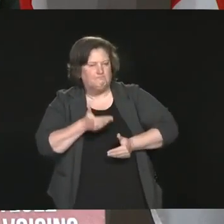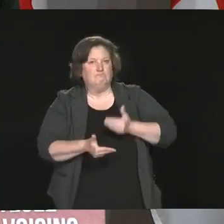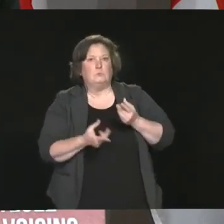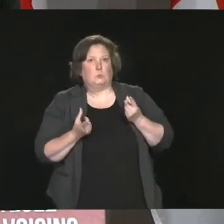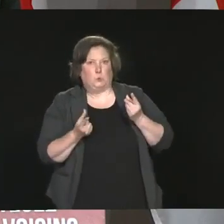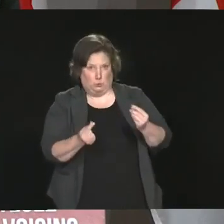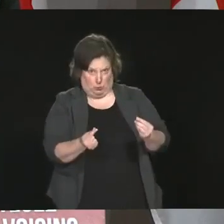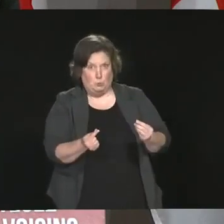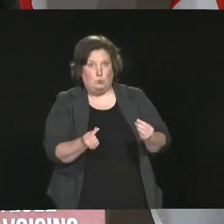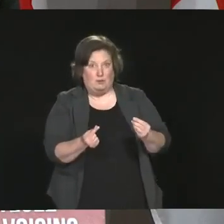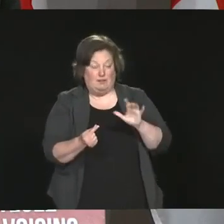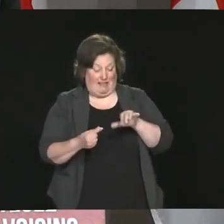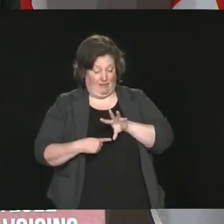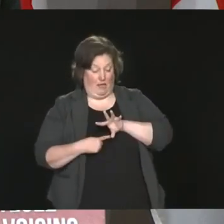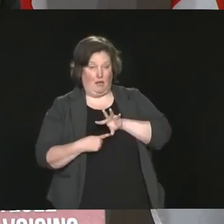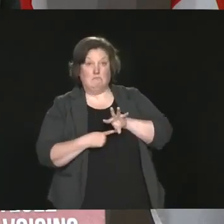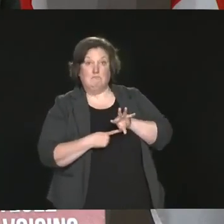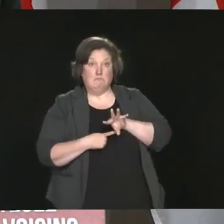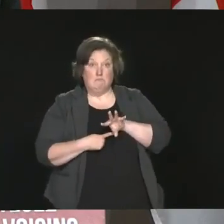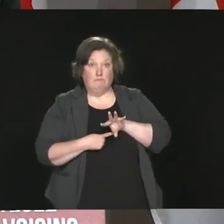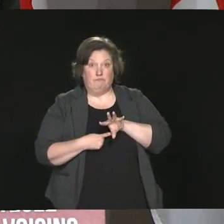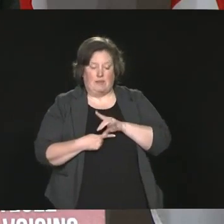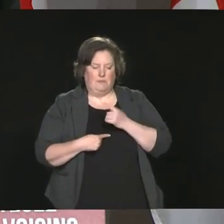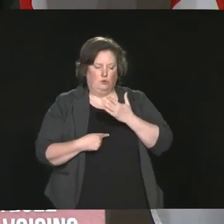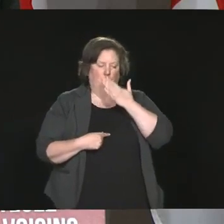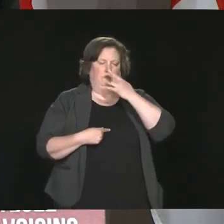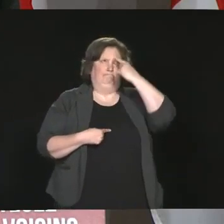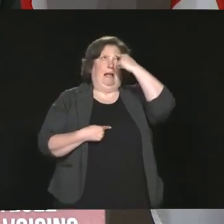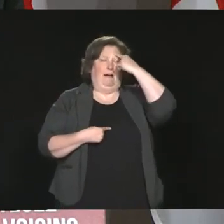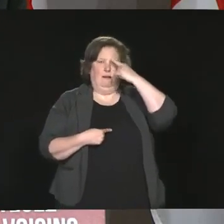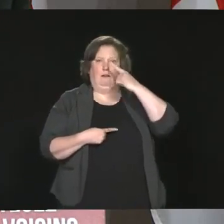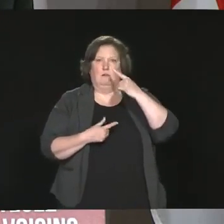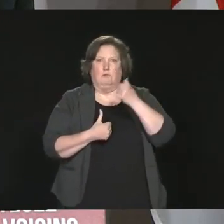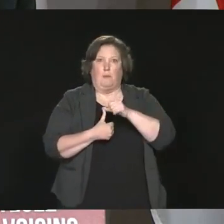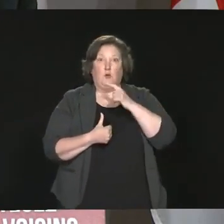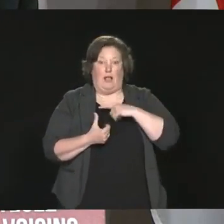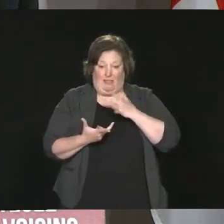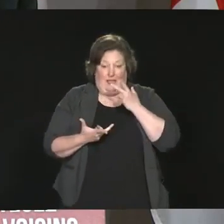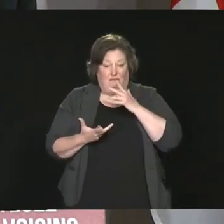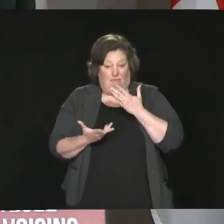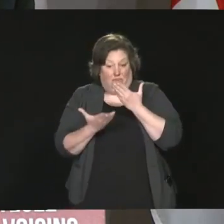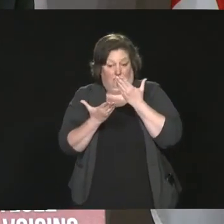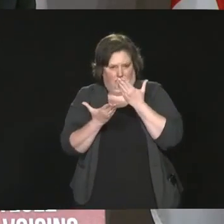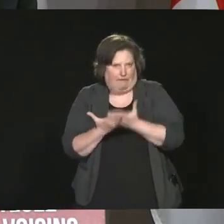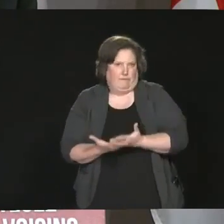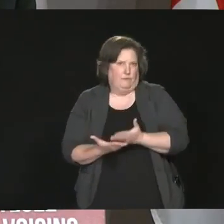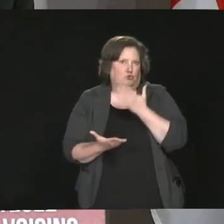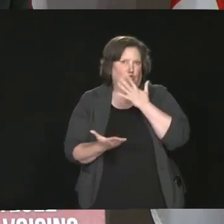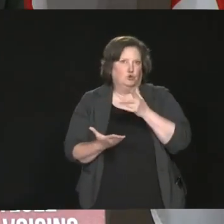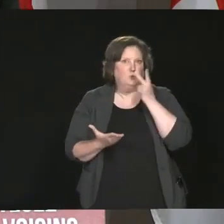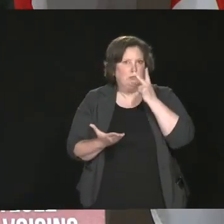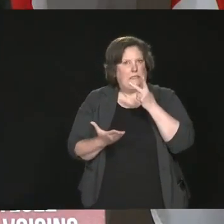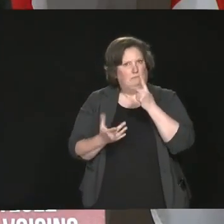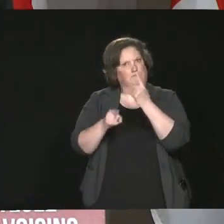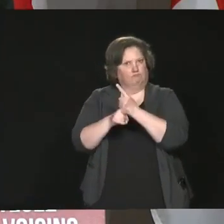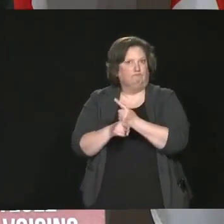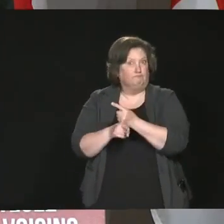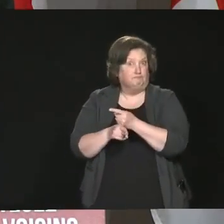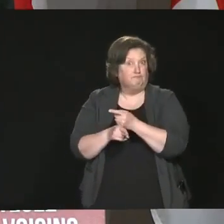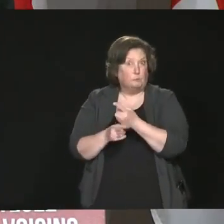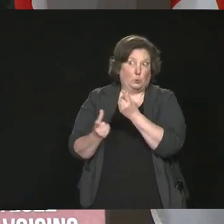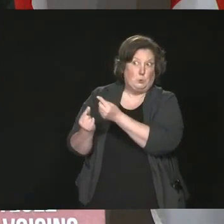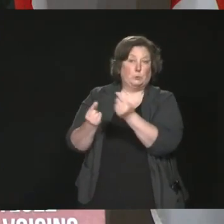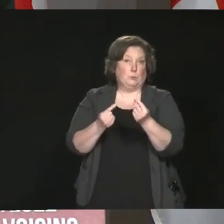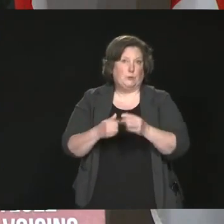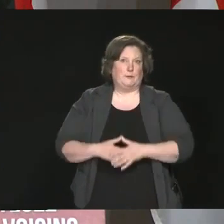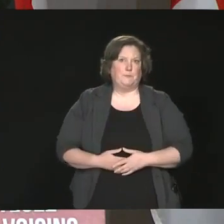can provide the evidence to enable that to take place effectively. Stephanie, follow up. Yeah, thank you. A few